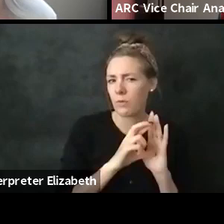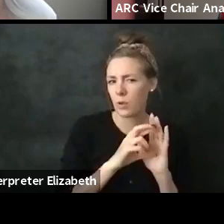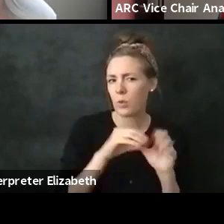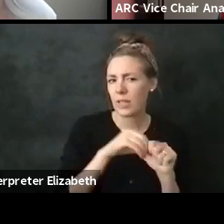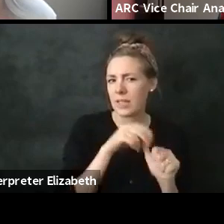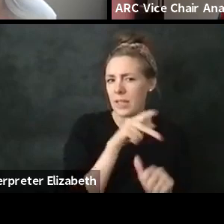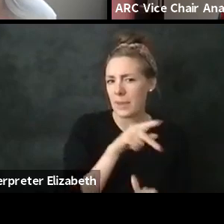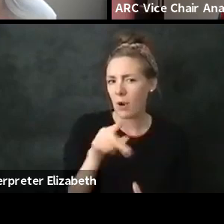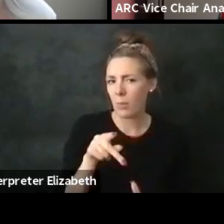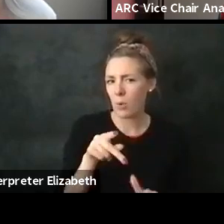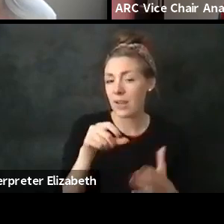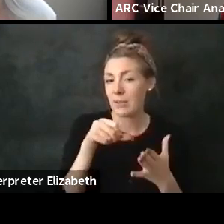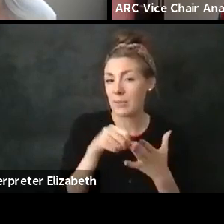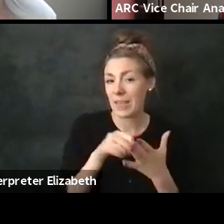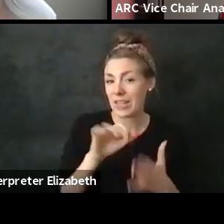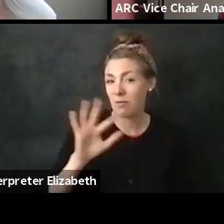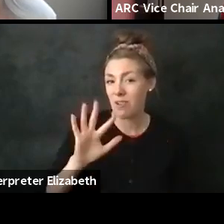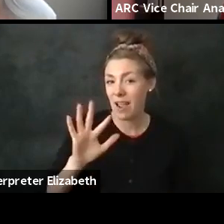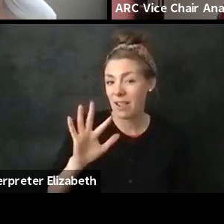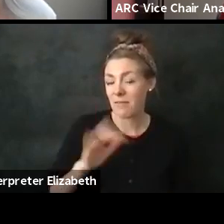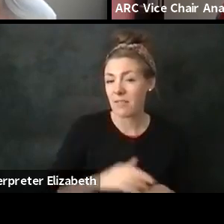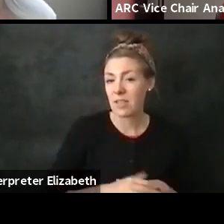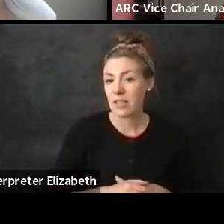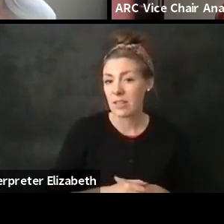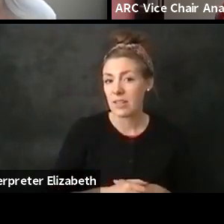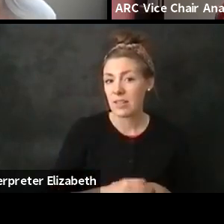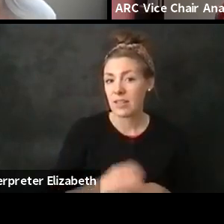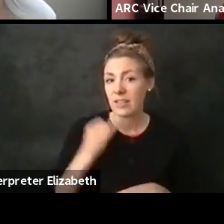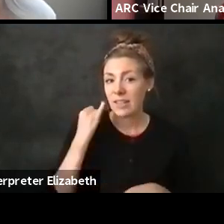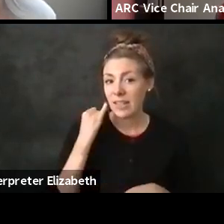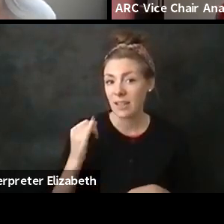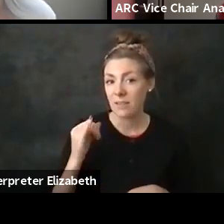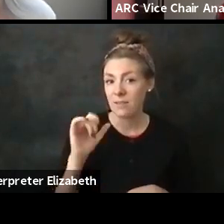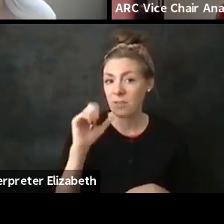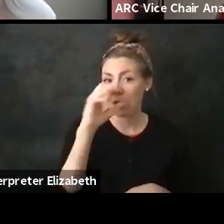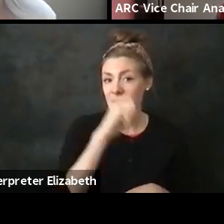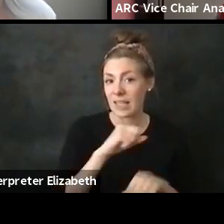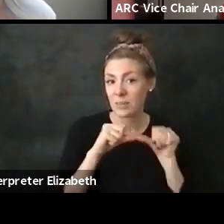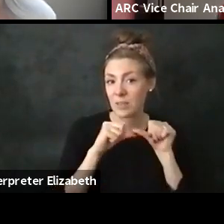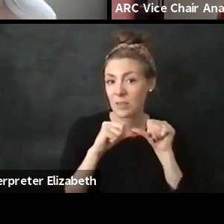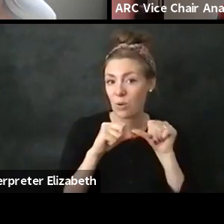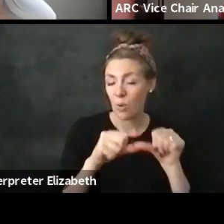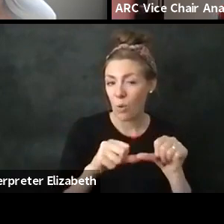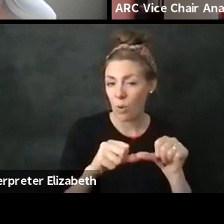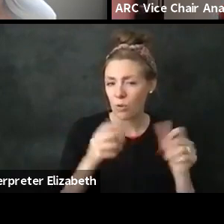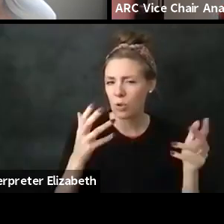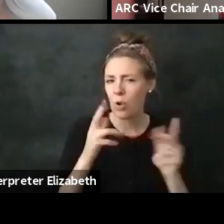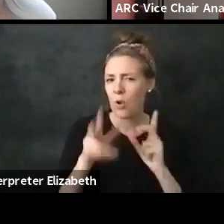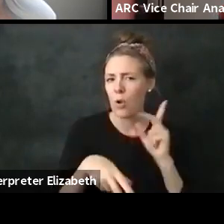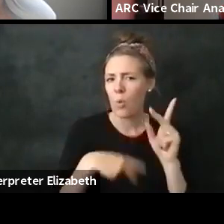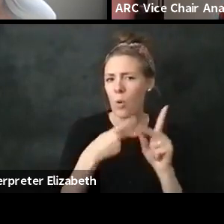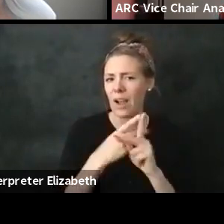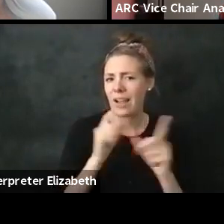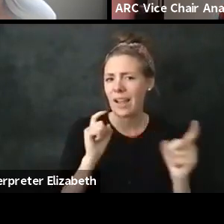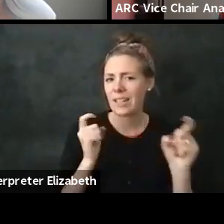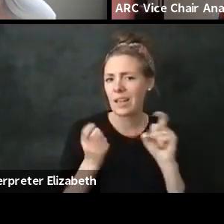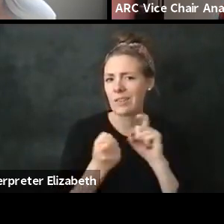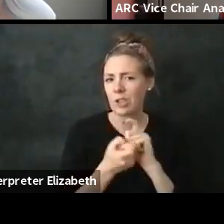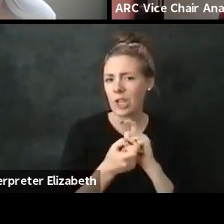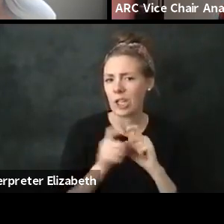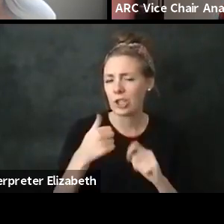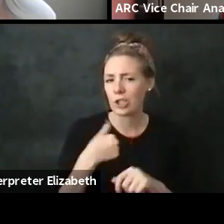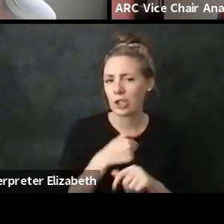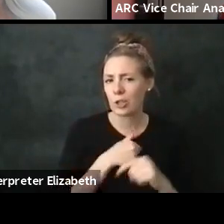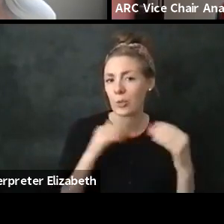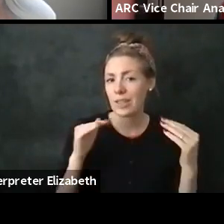on page 5 of your PowerPoint, if those estimates hold, what sorts of changes would we expect